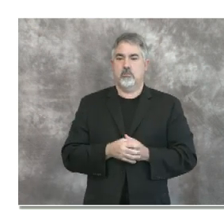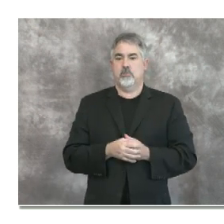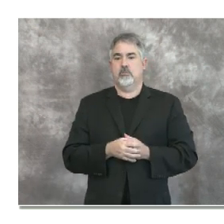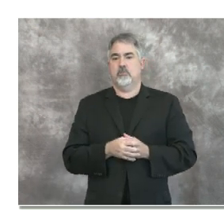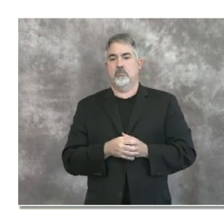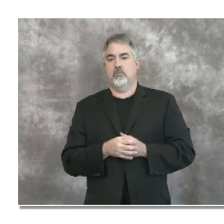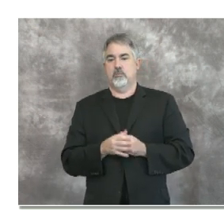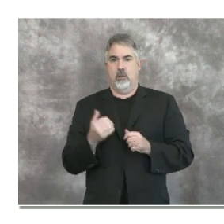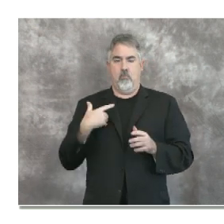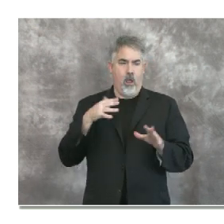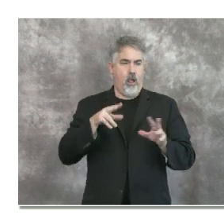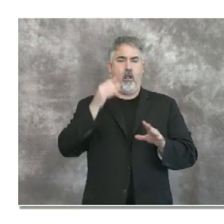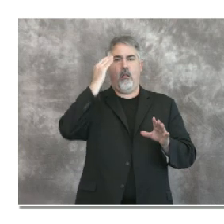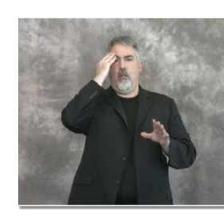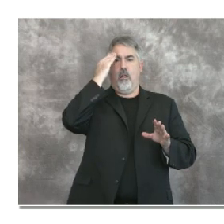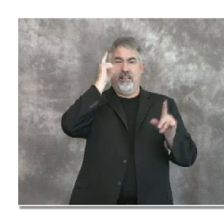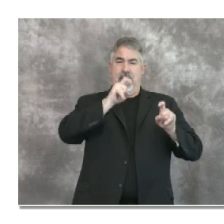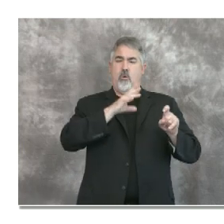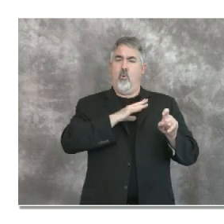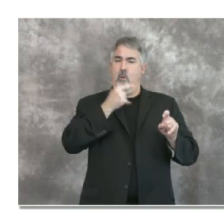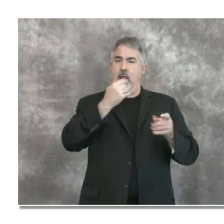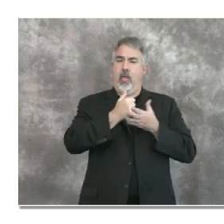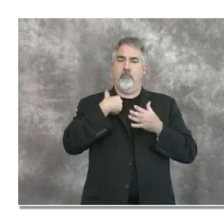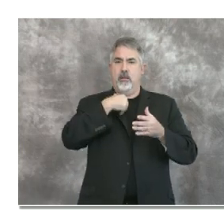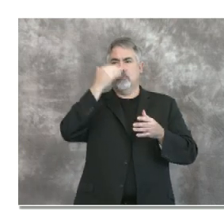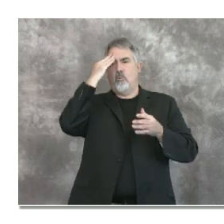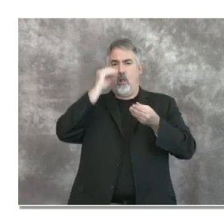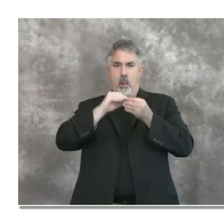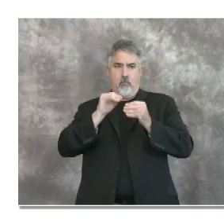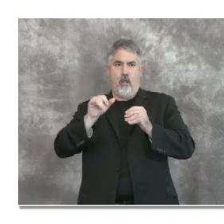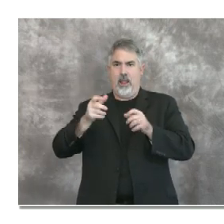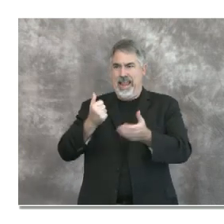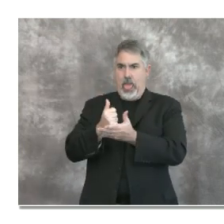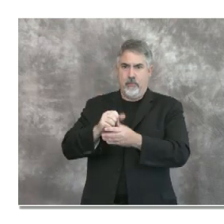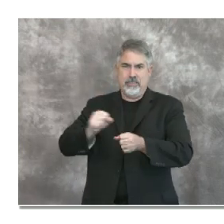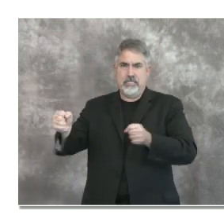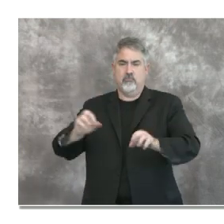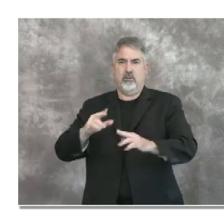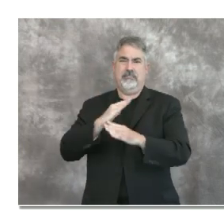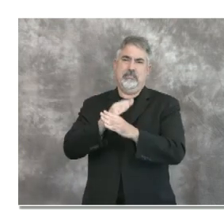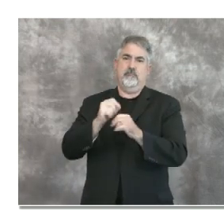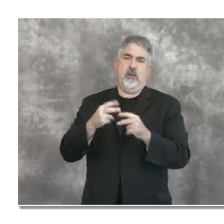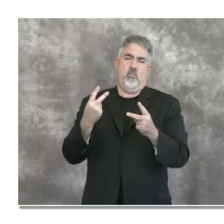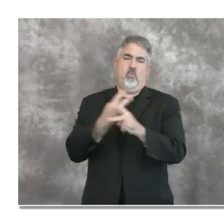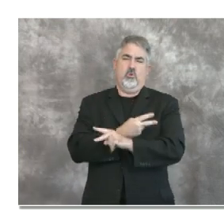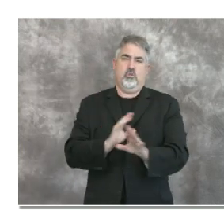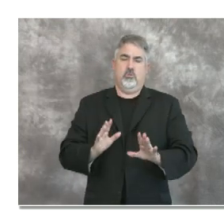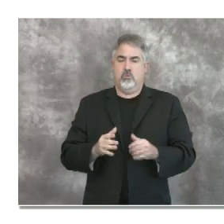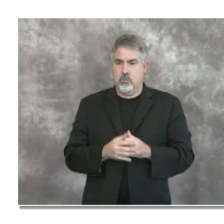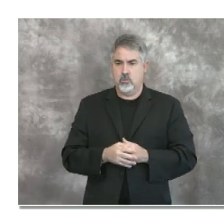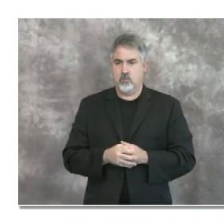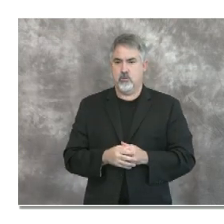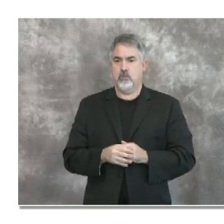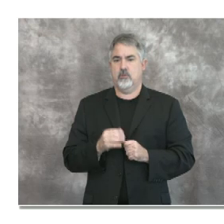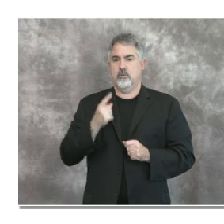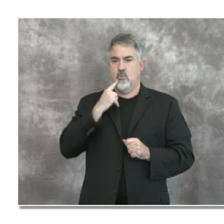manage COVID-19 in our community and knowing what the status of positive cases are. And then